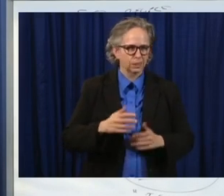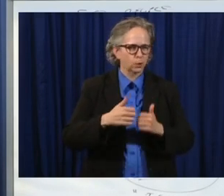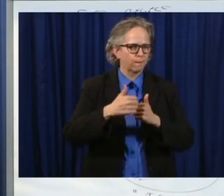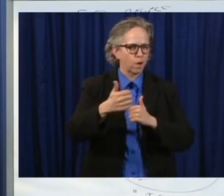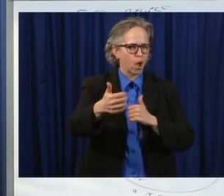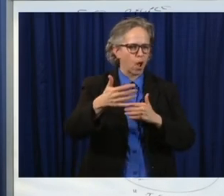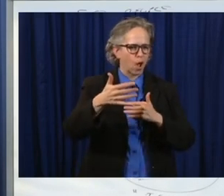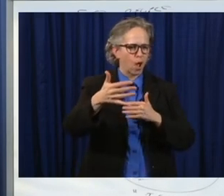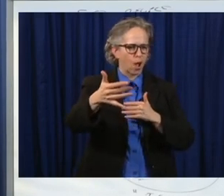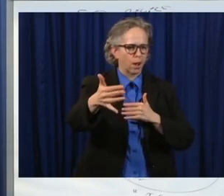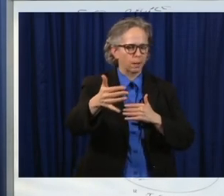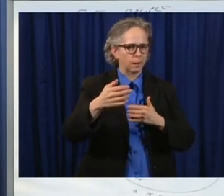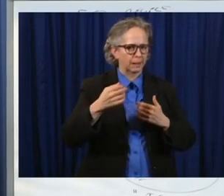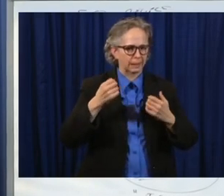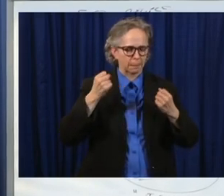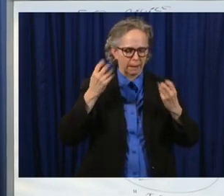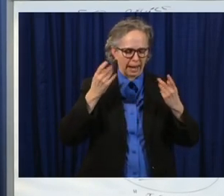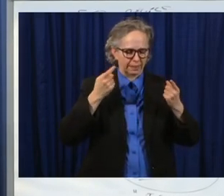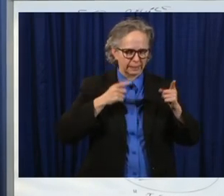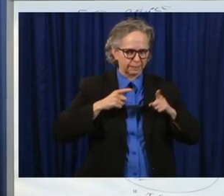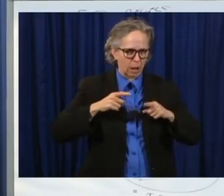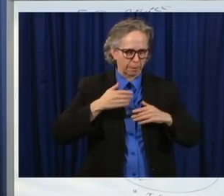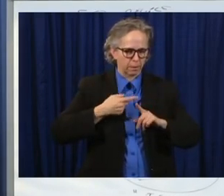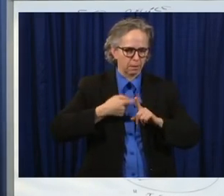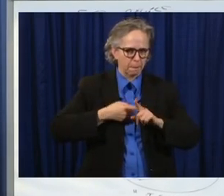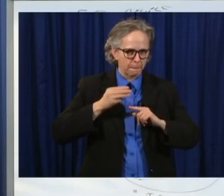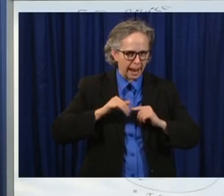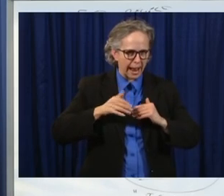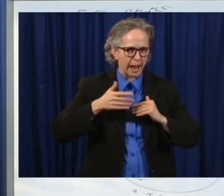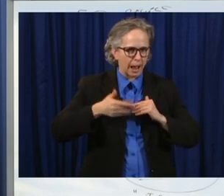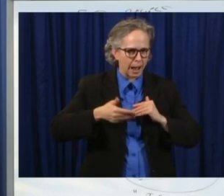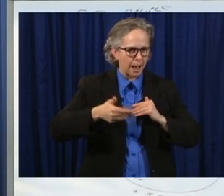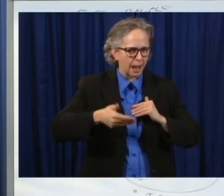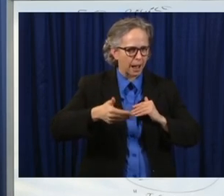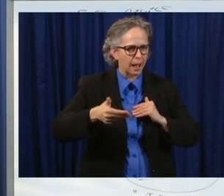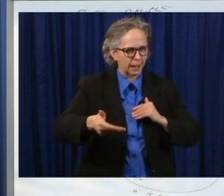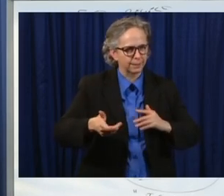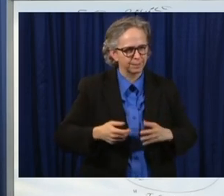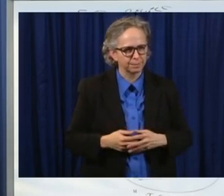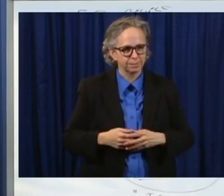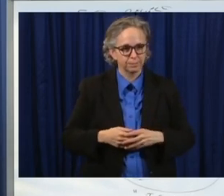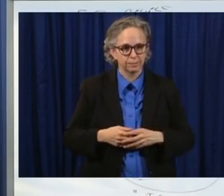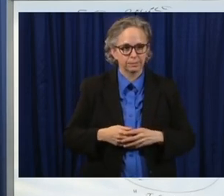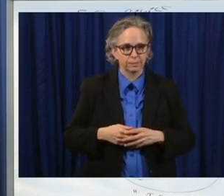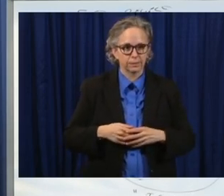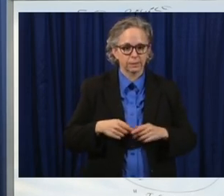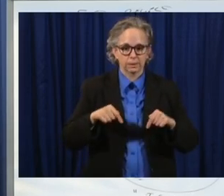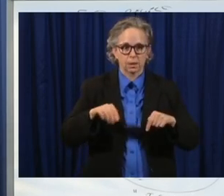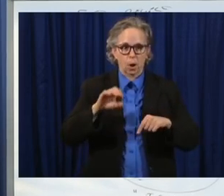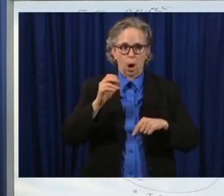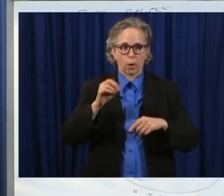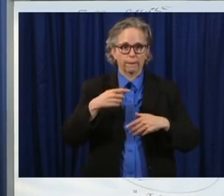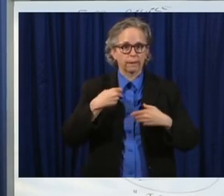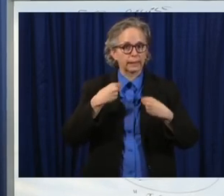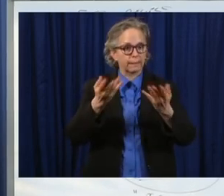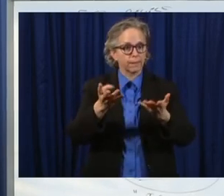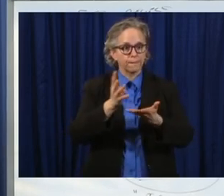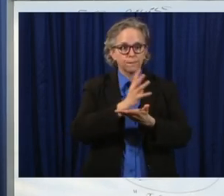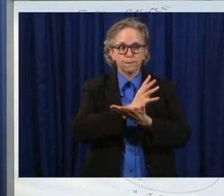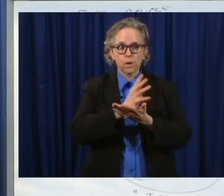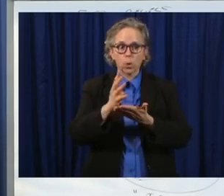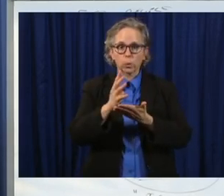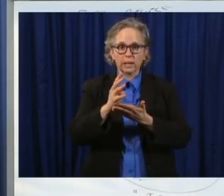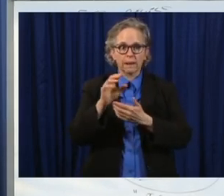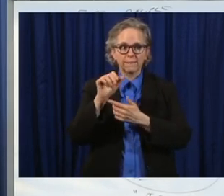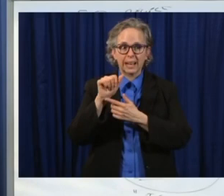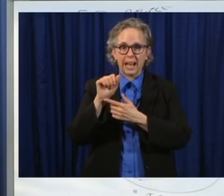In Ohio, of course, we have a robust 4 weeks absentee balloting that people will have the